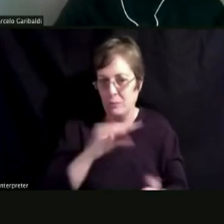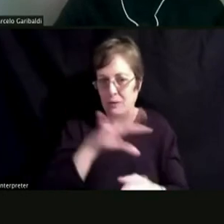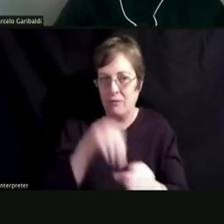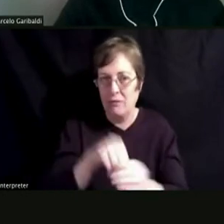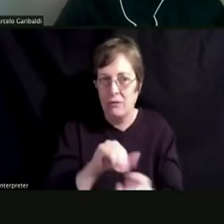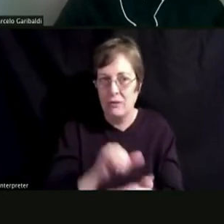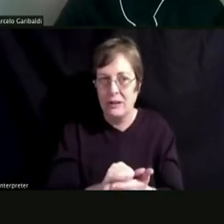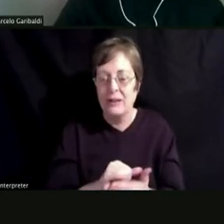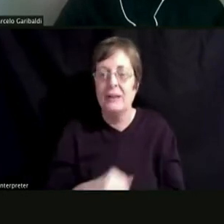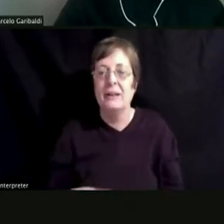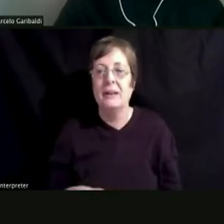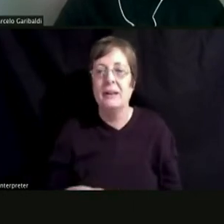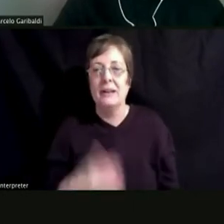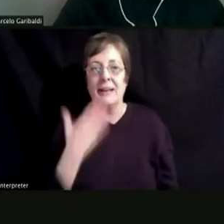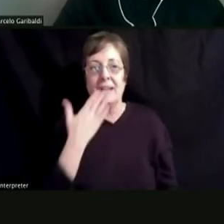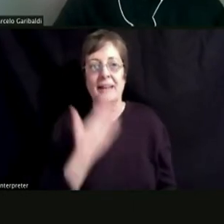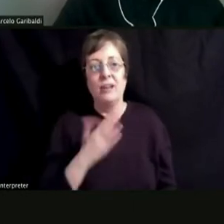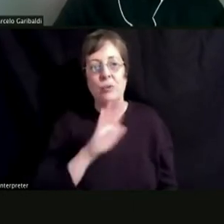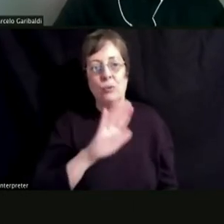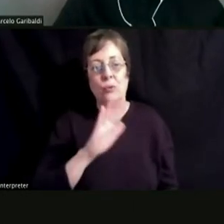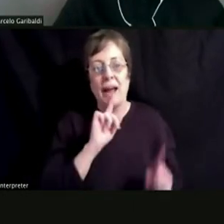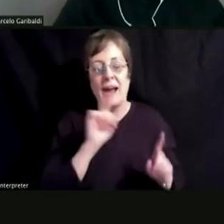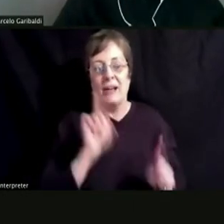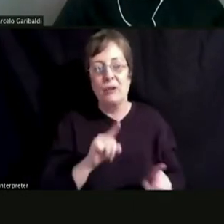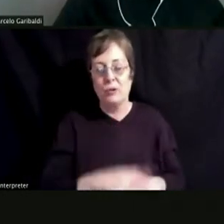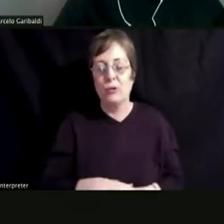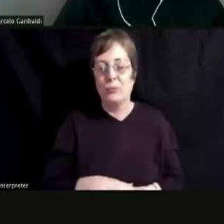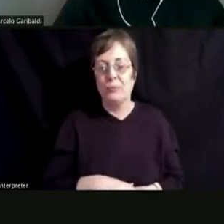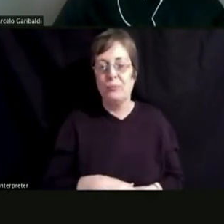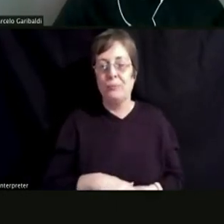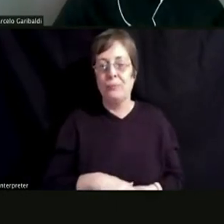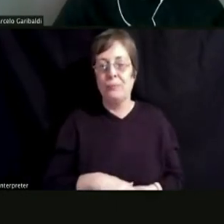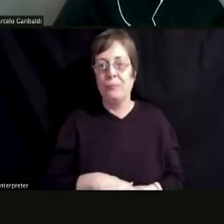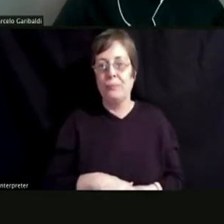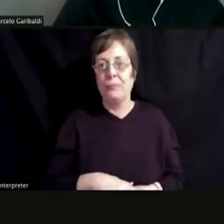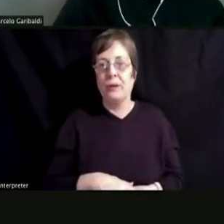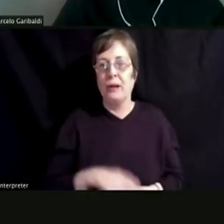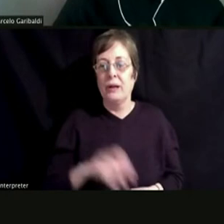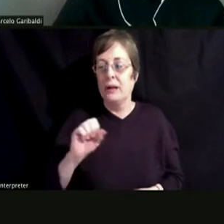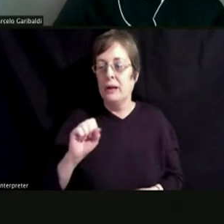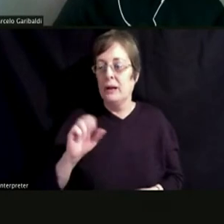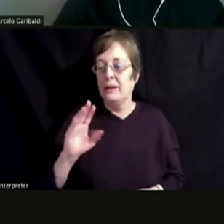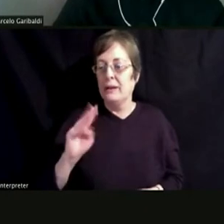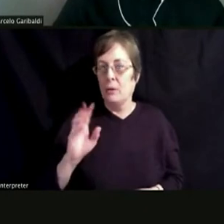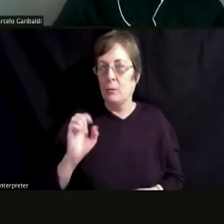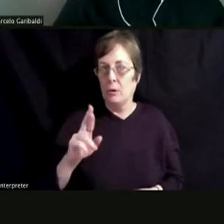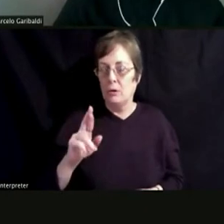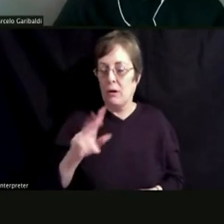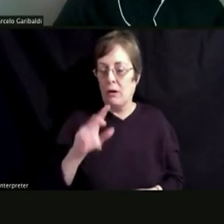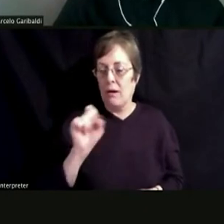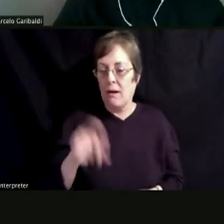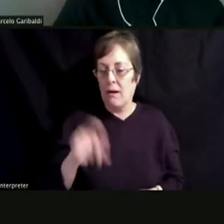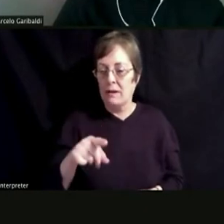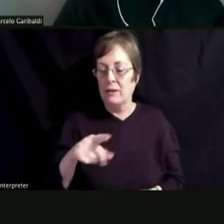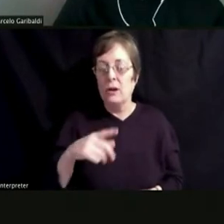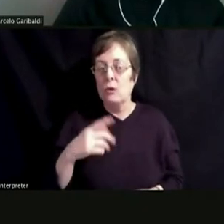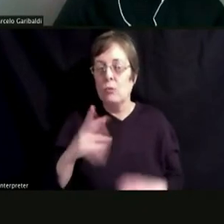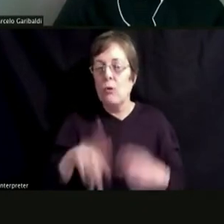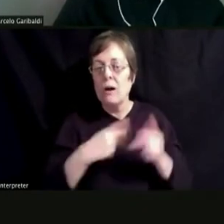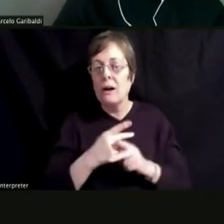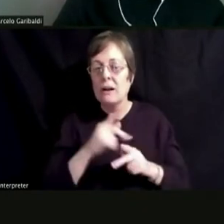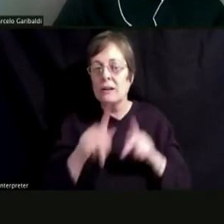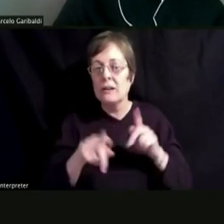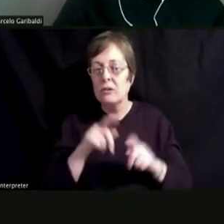Perfect. Thank you so much for your answers. So Summer asked, what changes would you like to see take place in your